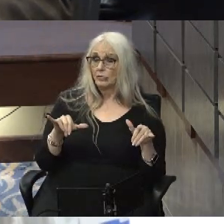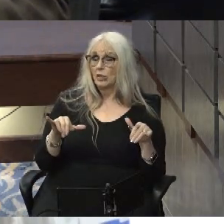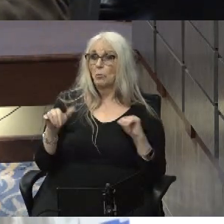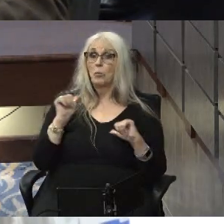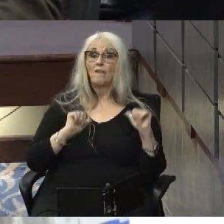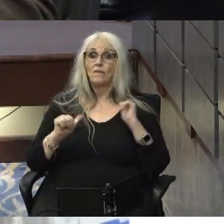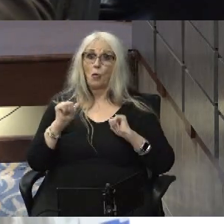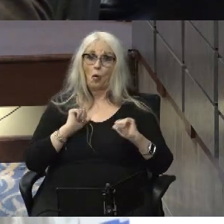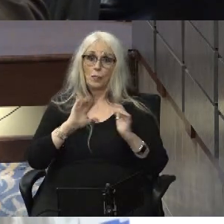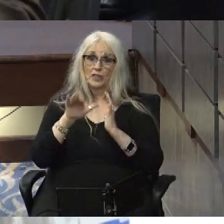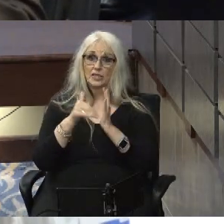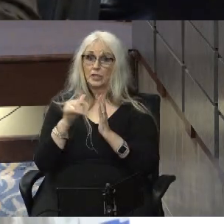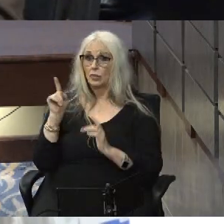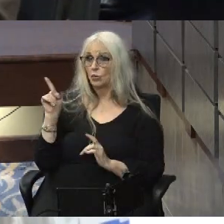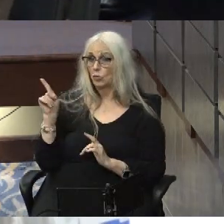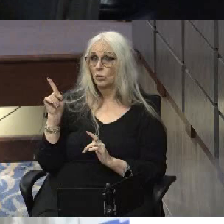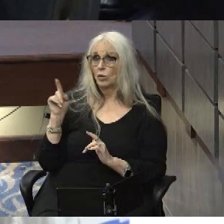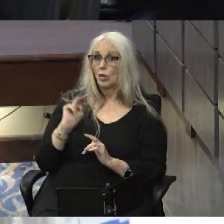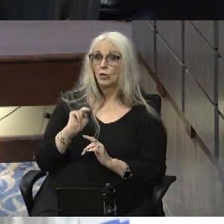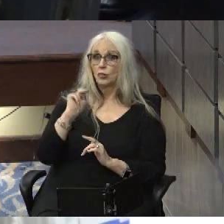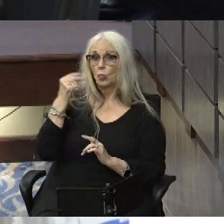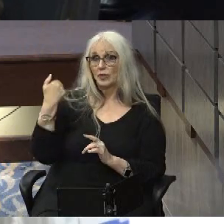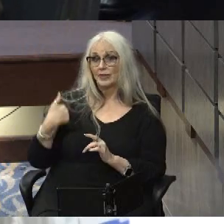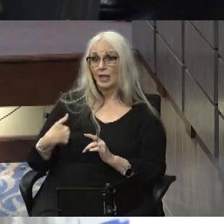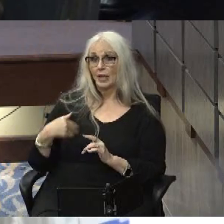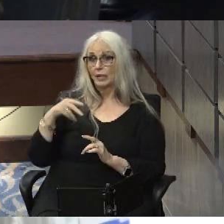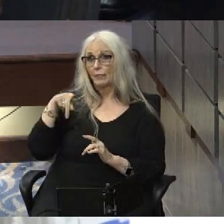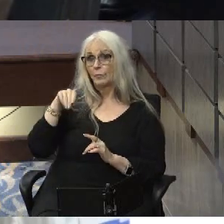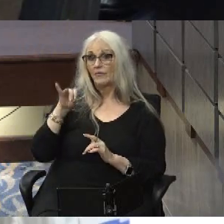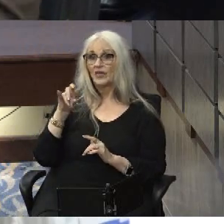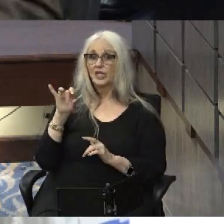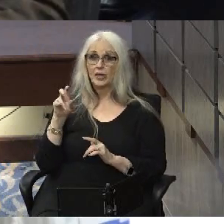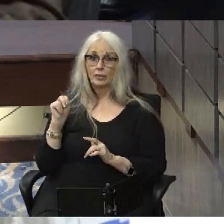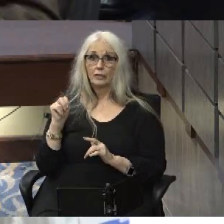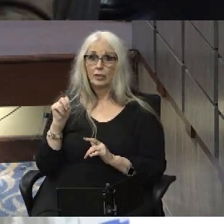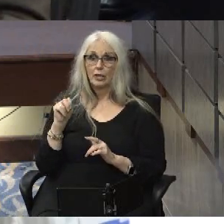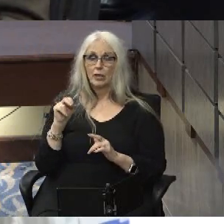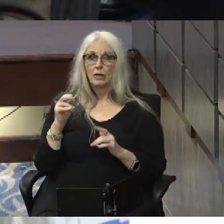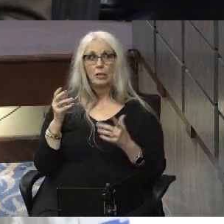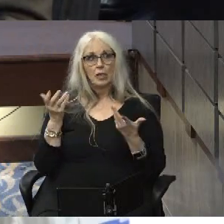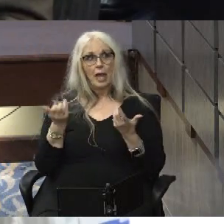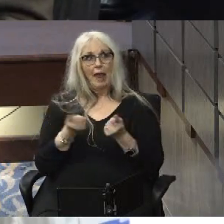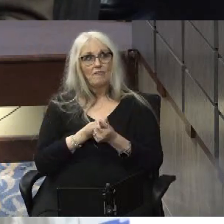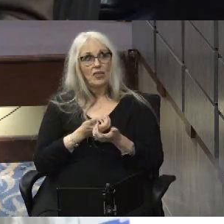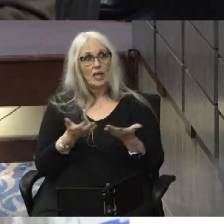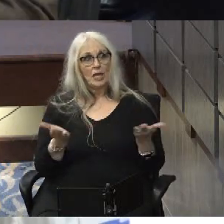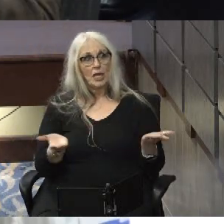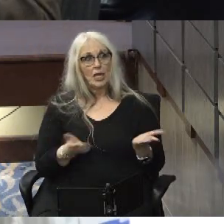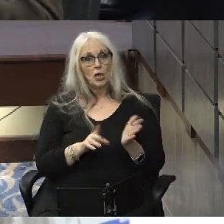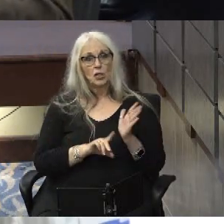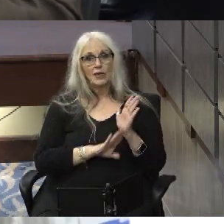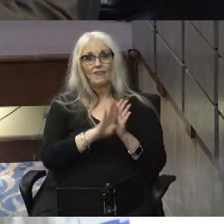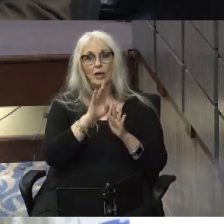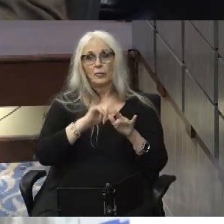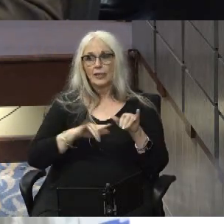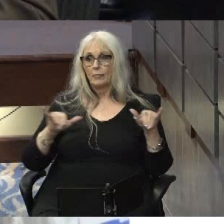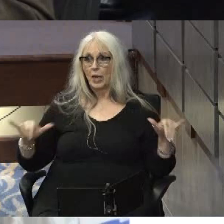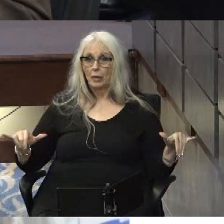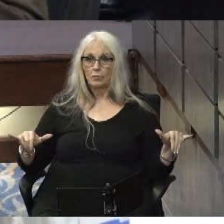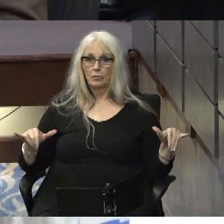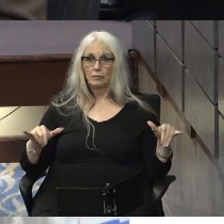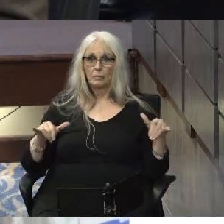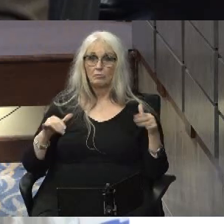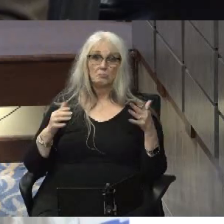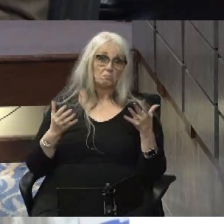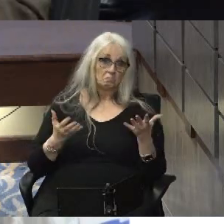the north side of the pavilion, or, you know, all of the other components, everything in here is being developed at once, right? Not just the parts we